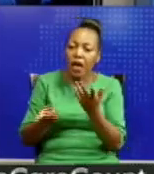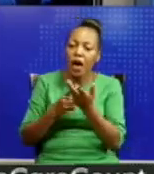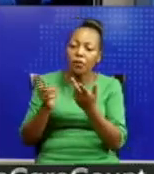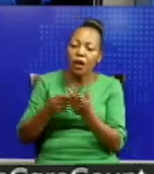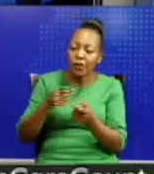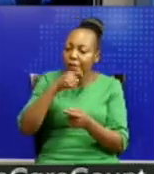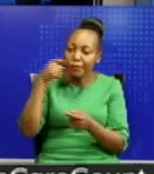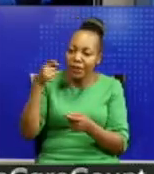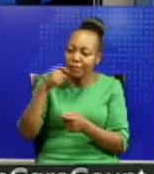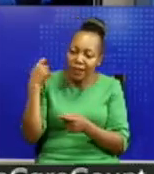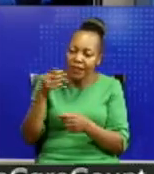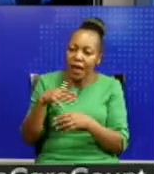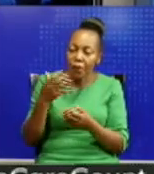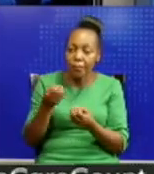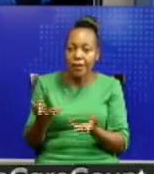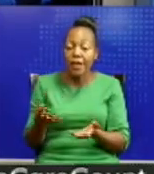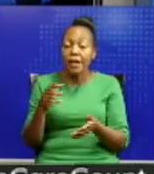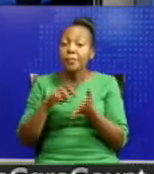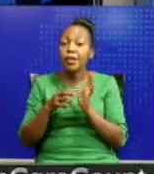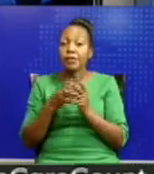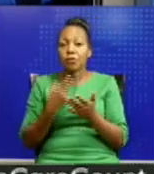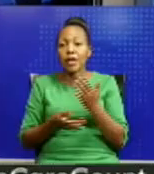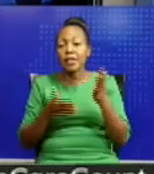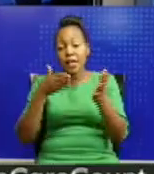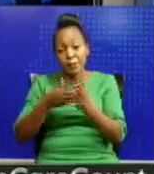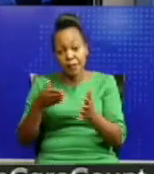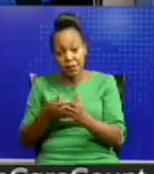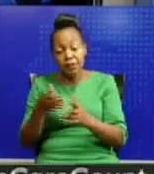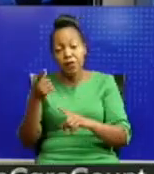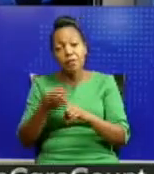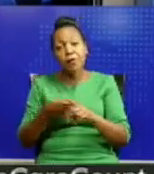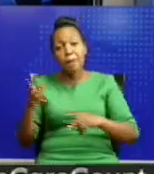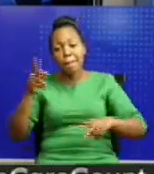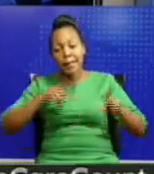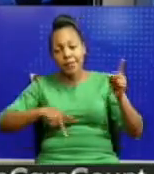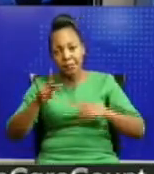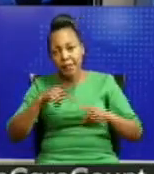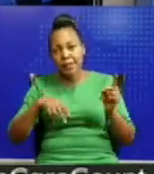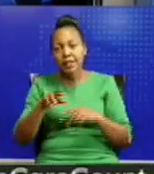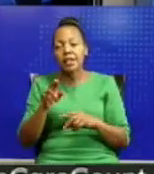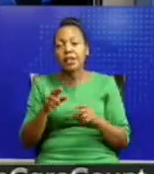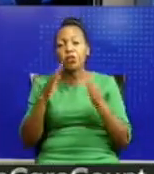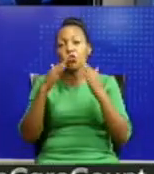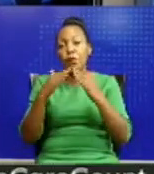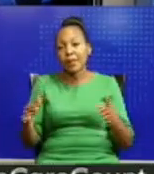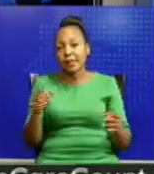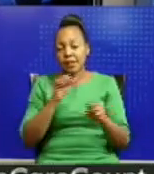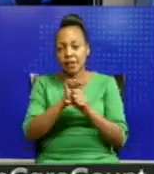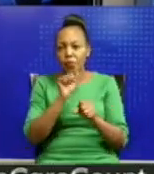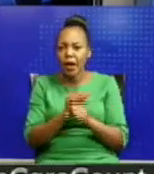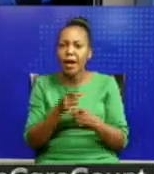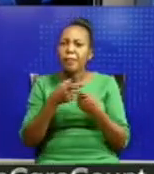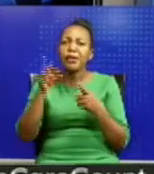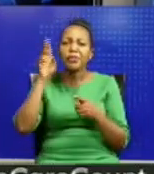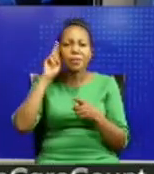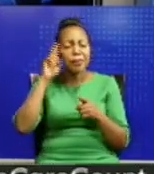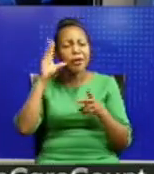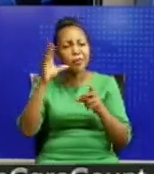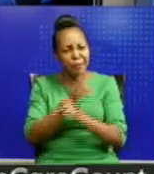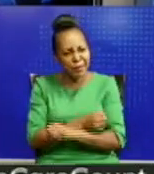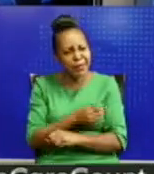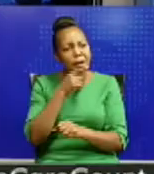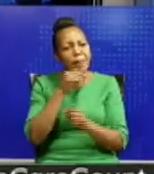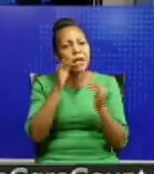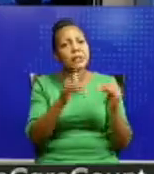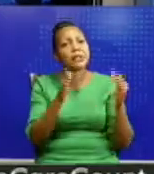that way, they are limiting you from participating in unpaid care work or domestic work, but you are missing out. You want food at